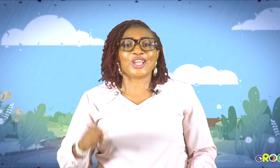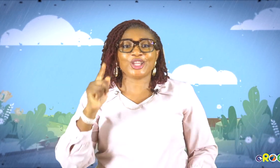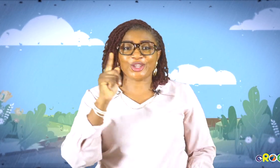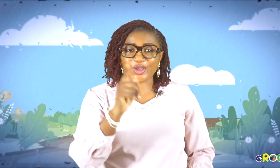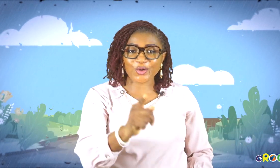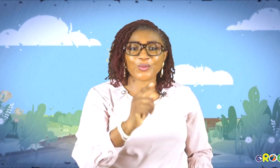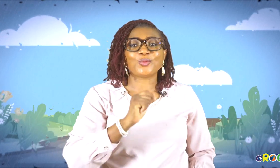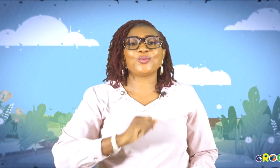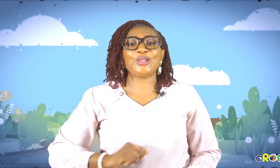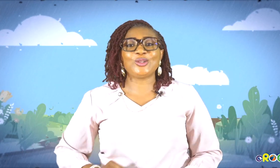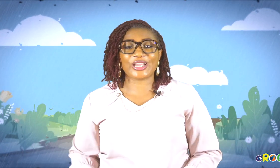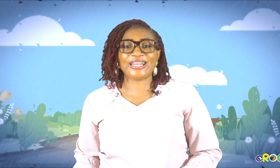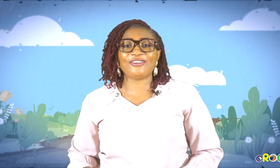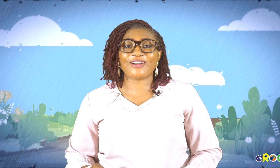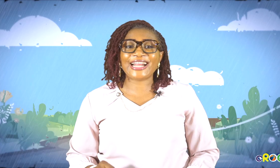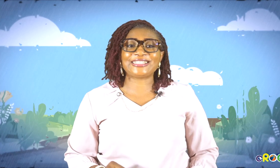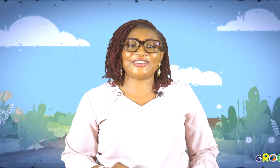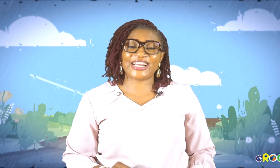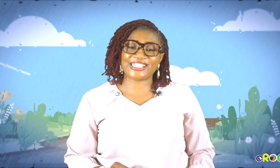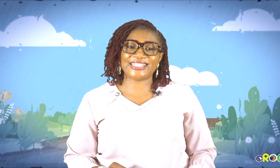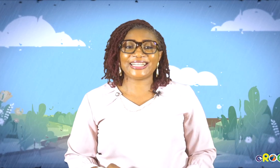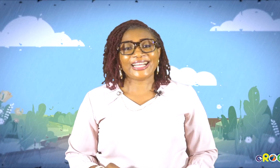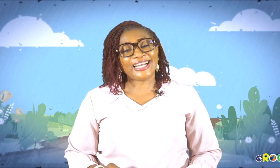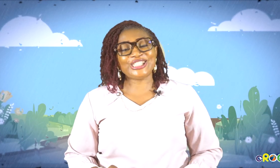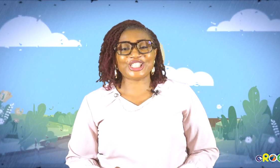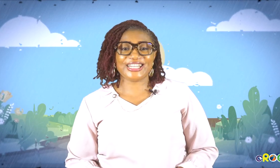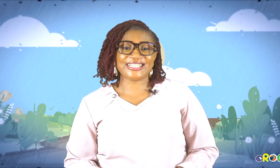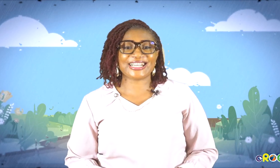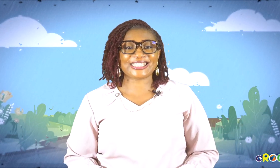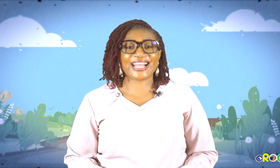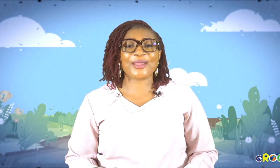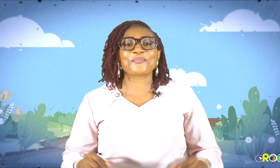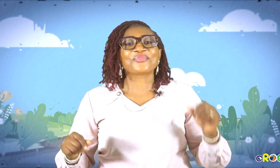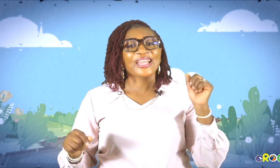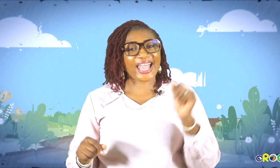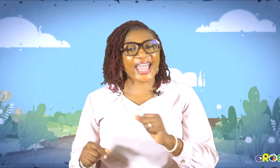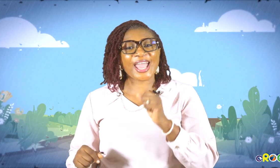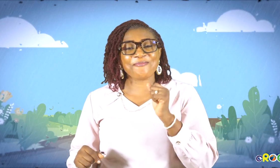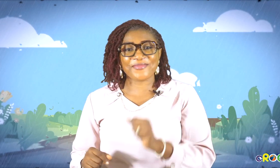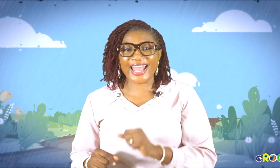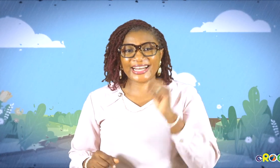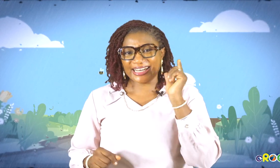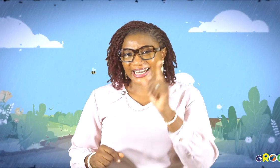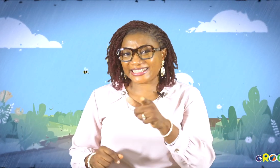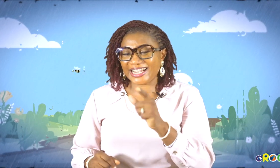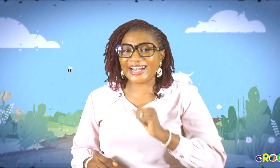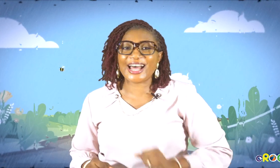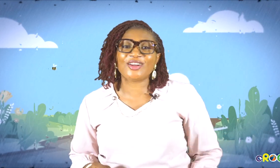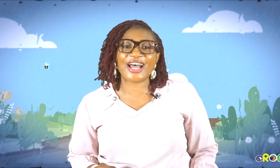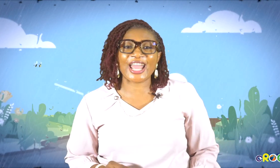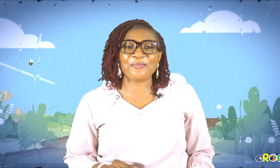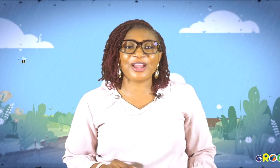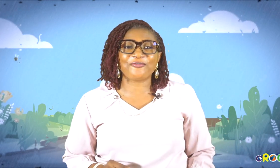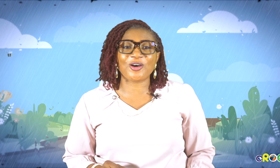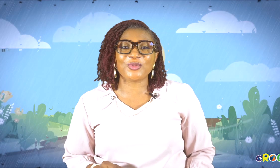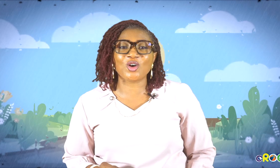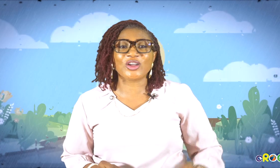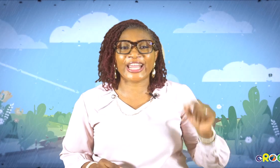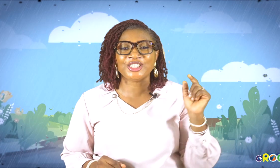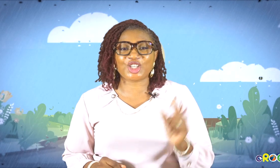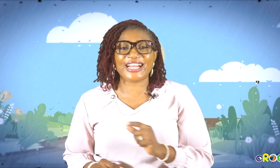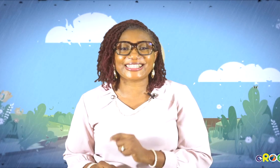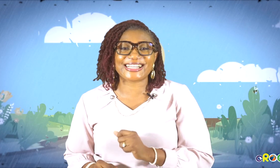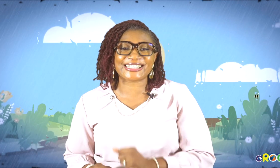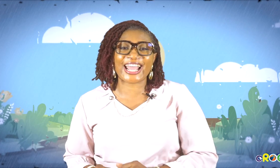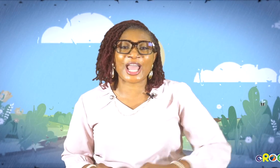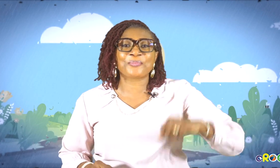today, you will look in the right direction in Jesus' name. Amen. Let's hear a louder amen from you